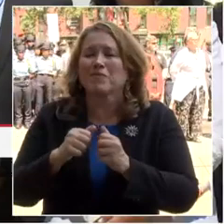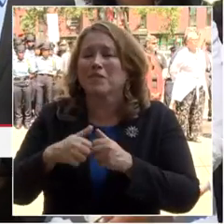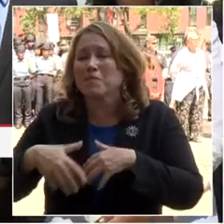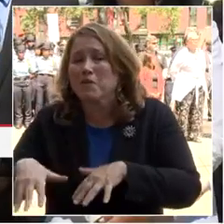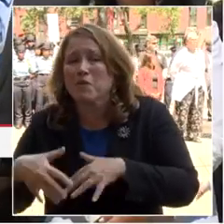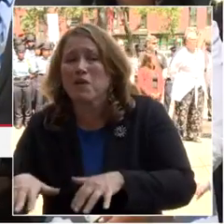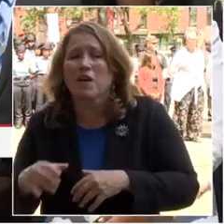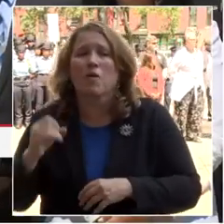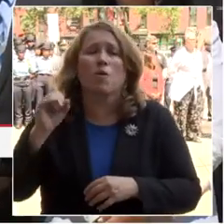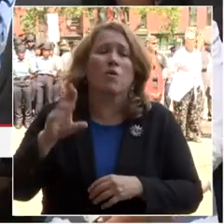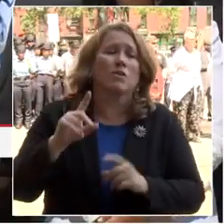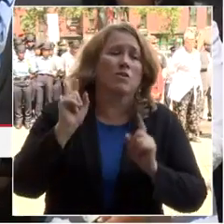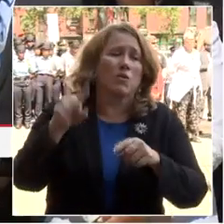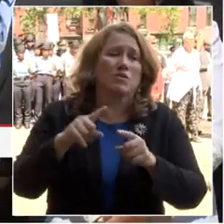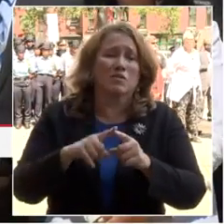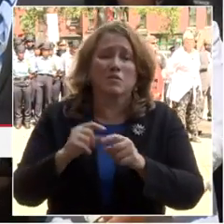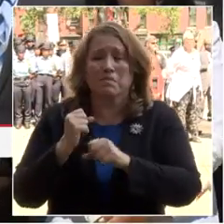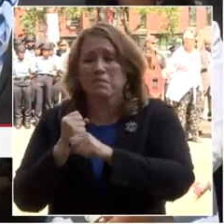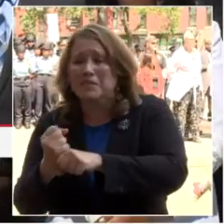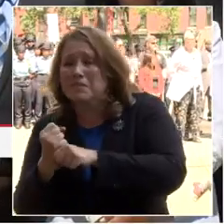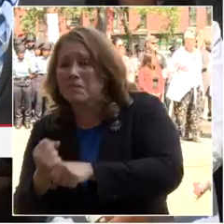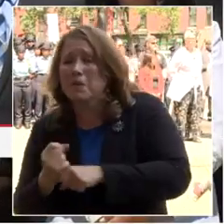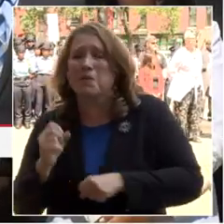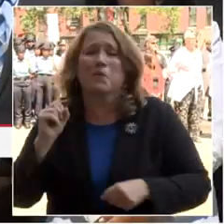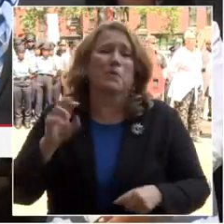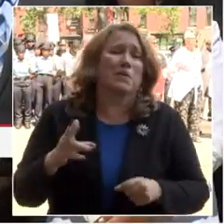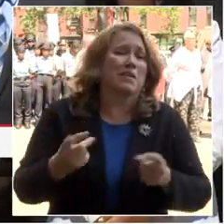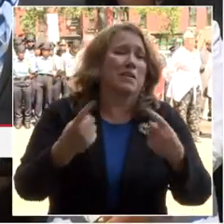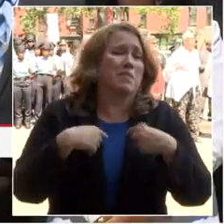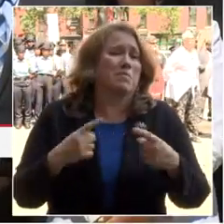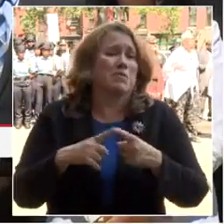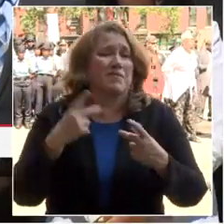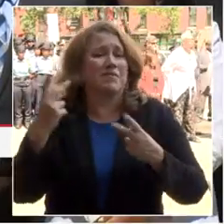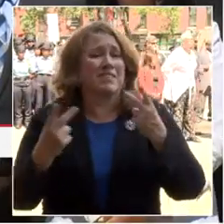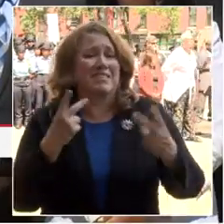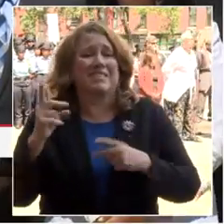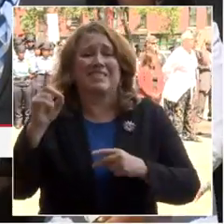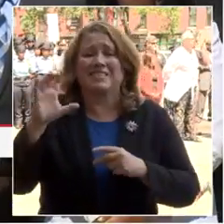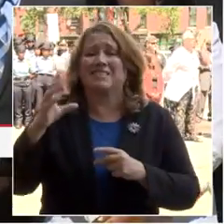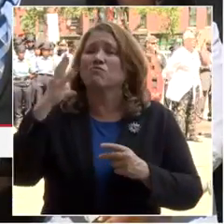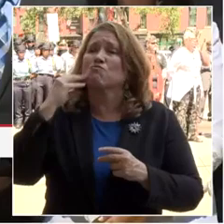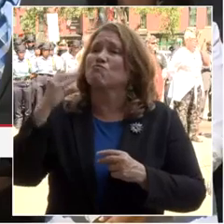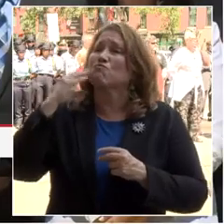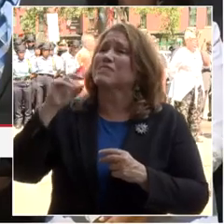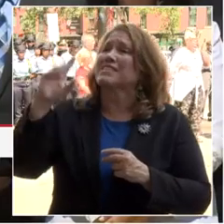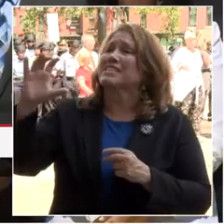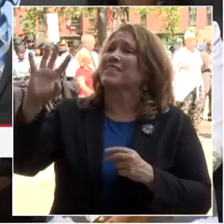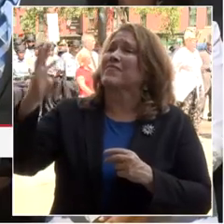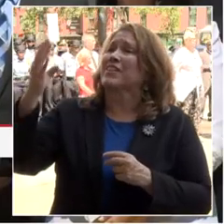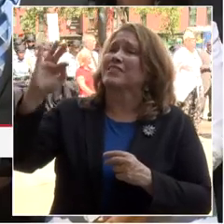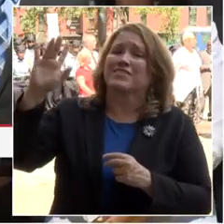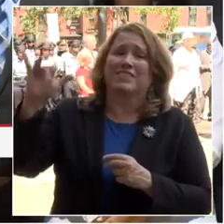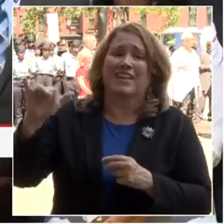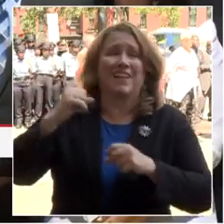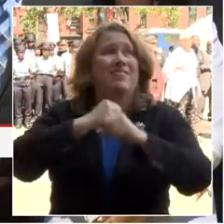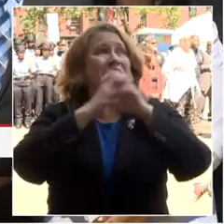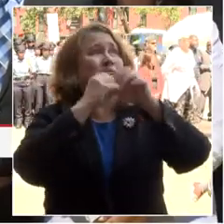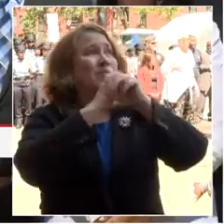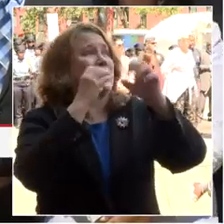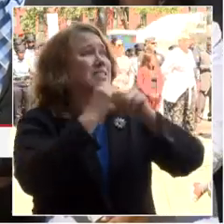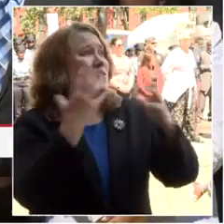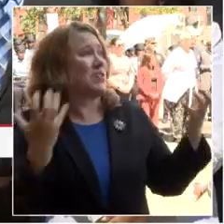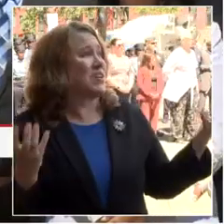the Nationals baseball game, or coming into town for the spectacular fireworks display, we want everyone to be